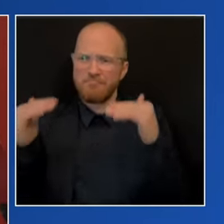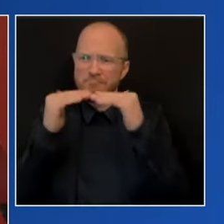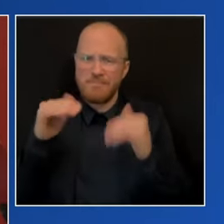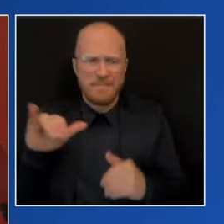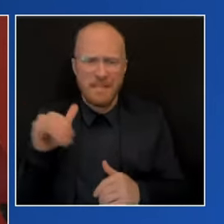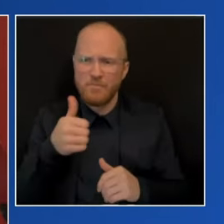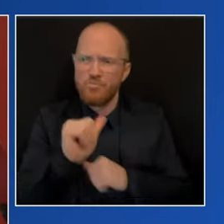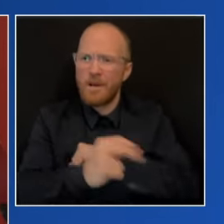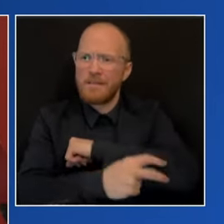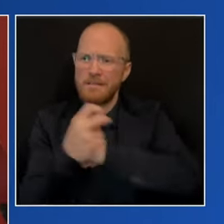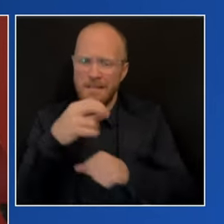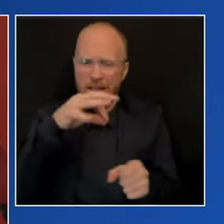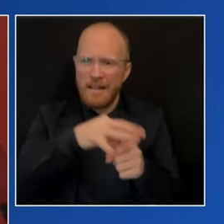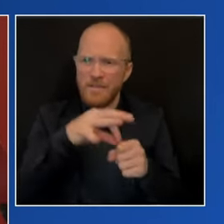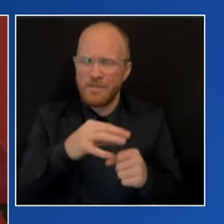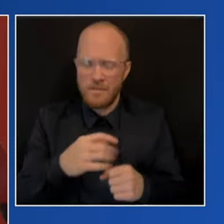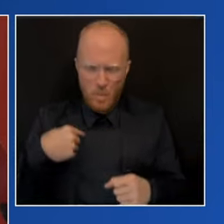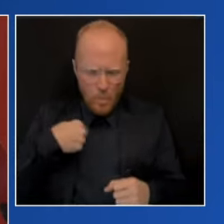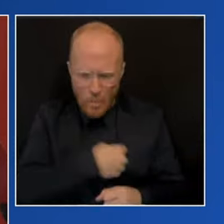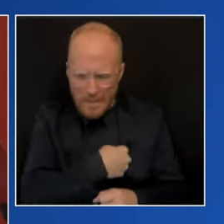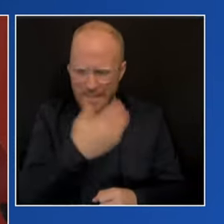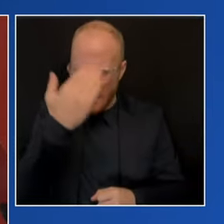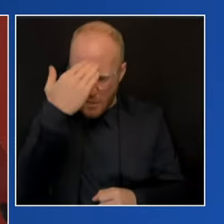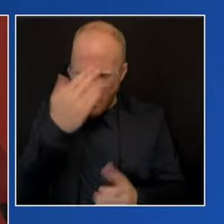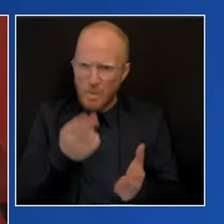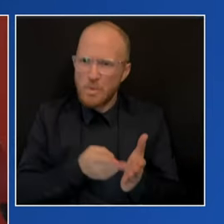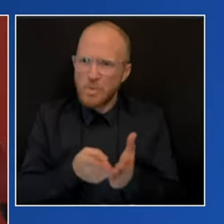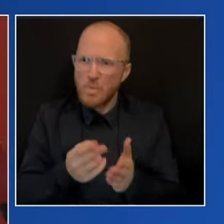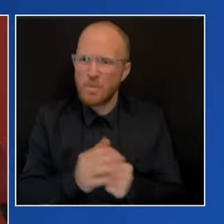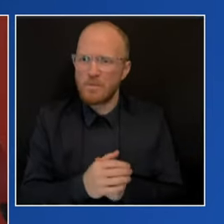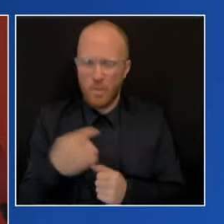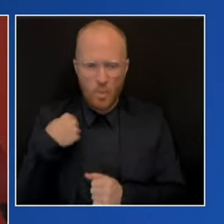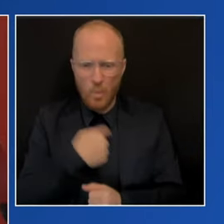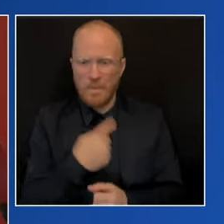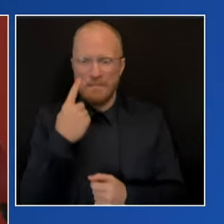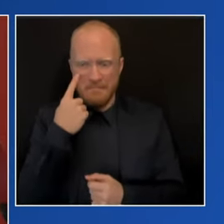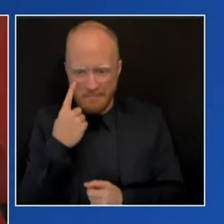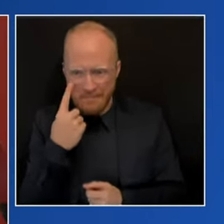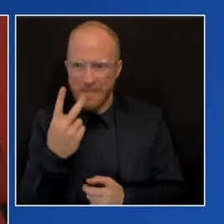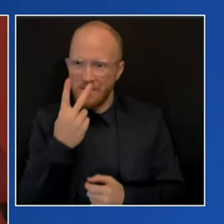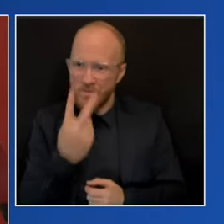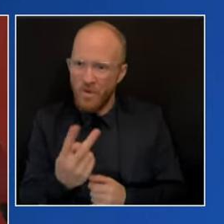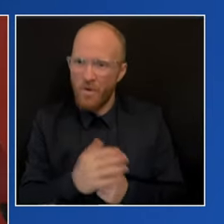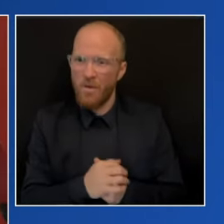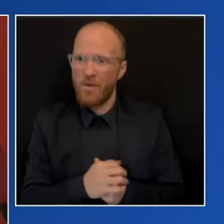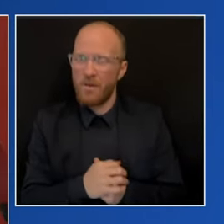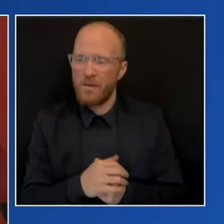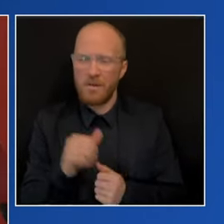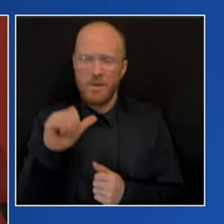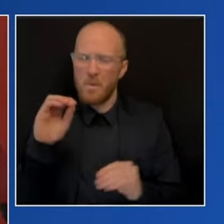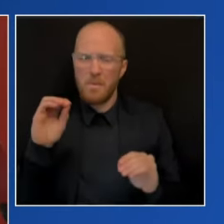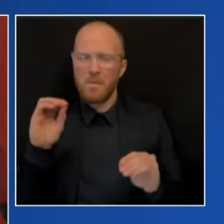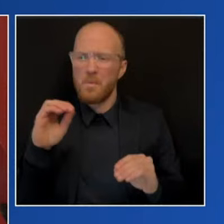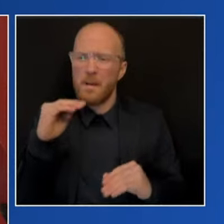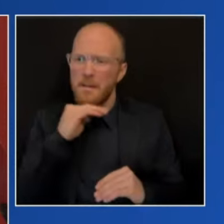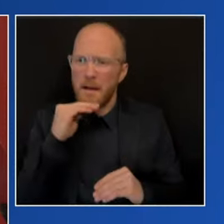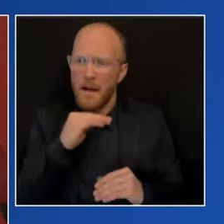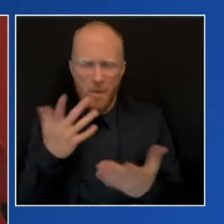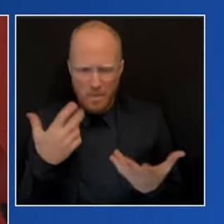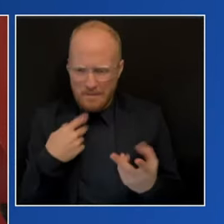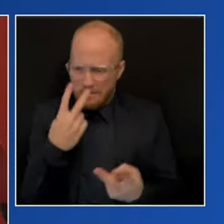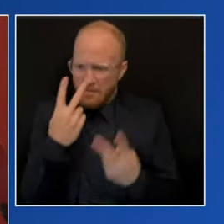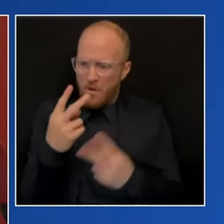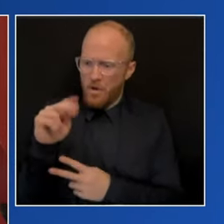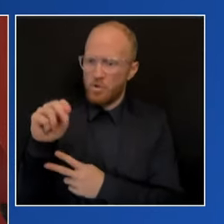knew the truth because we saw it with our own eyes. This wasn't like something, a story being told. It was on television repeatedly.